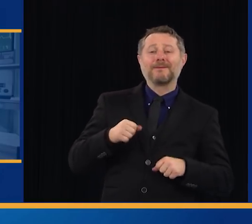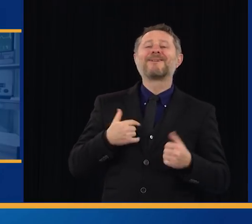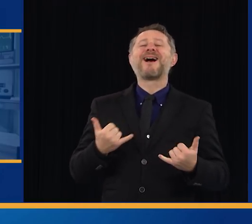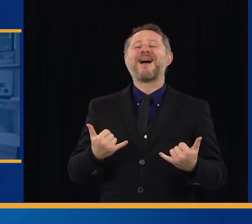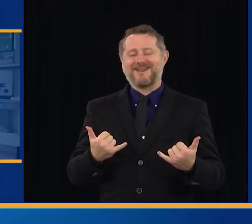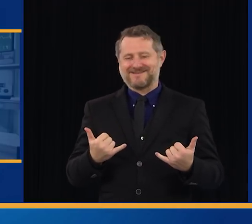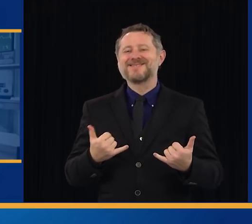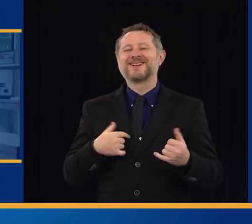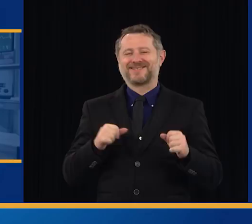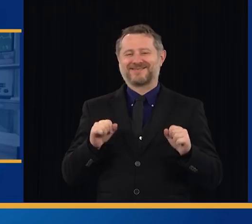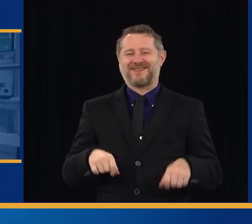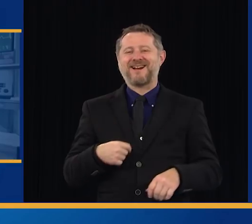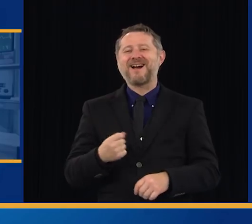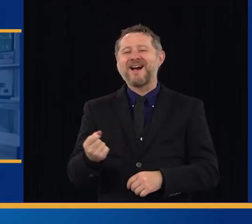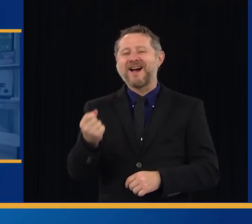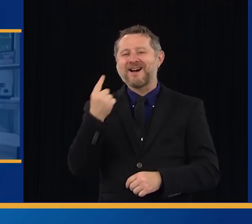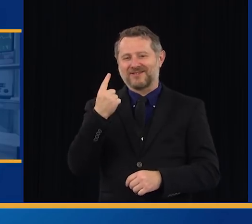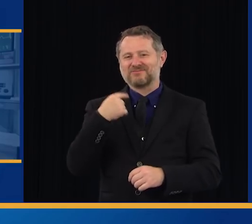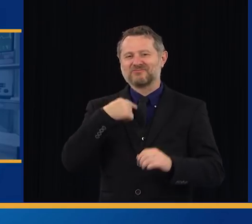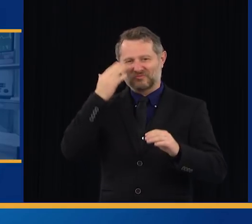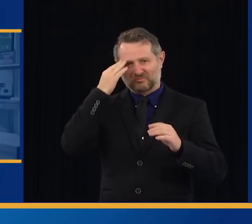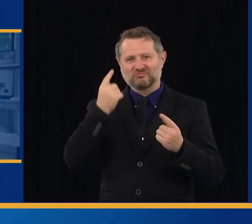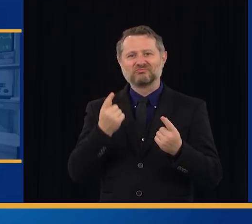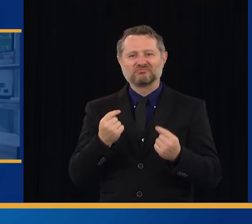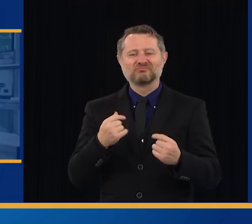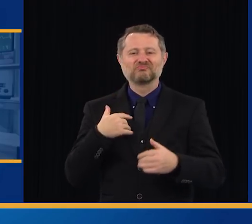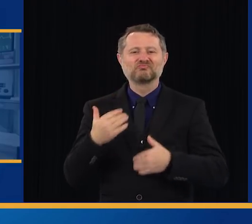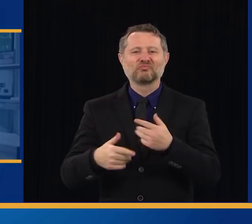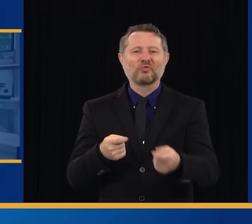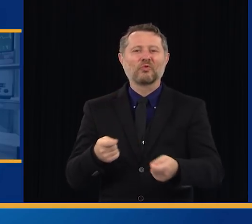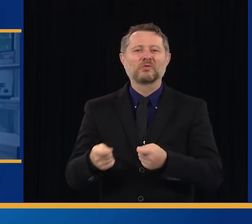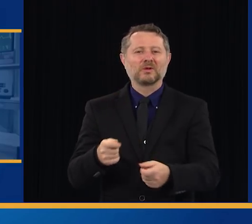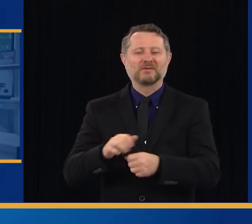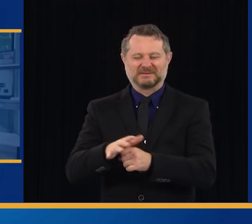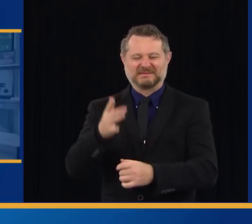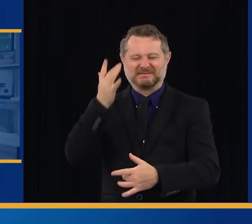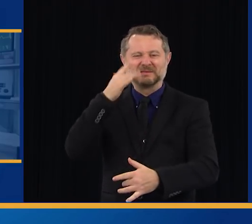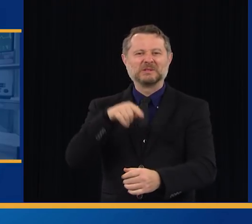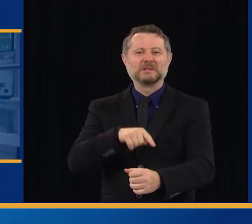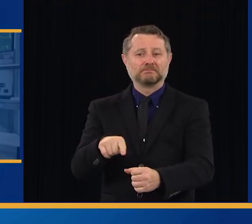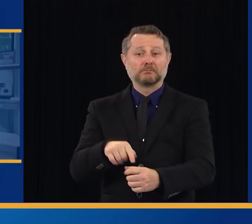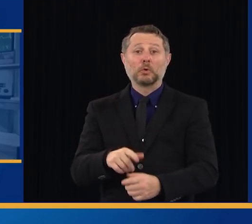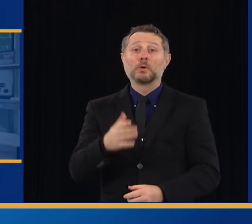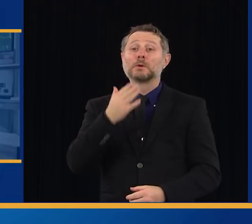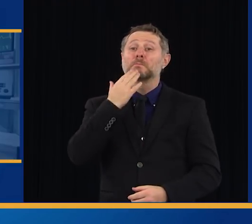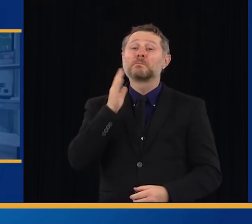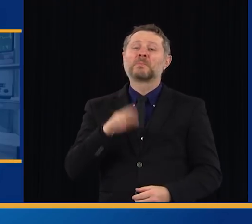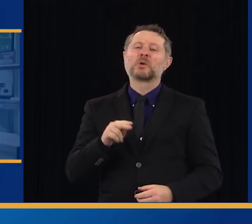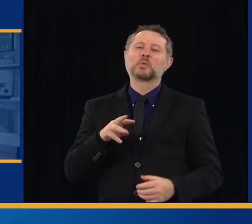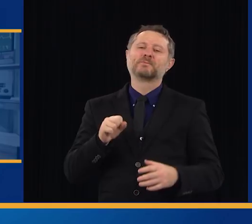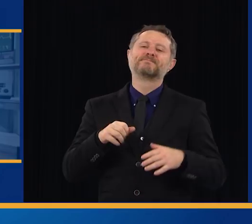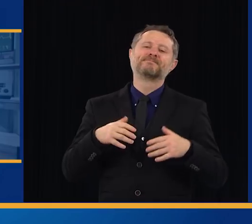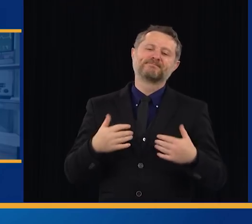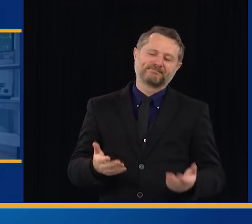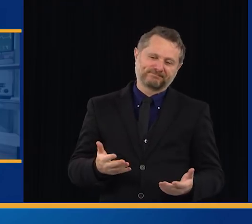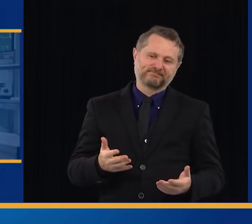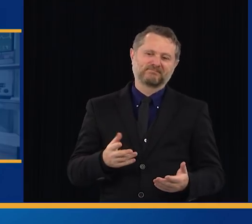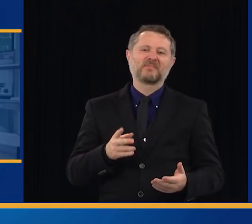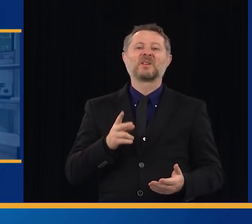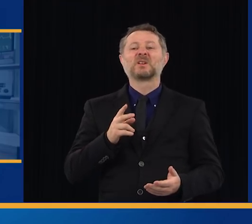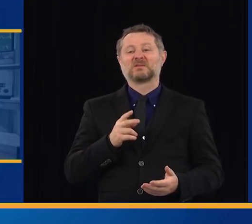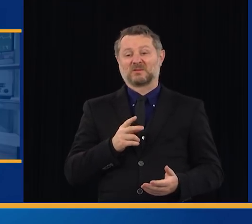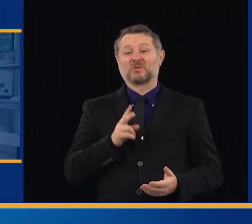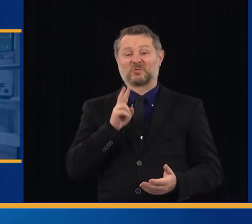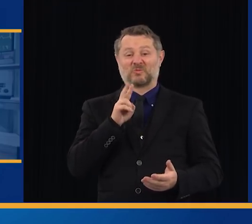that we can control this disease. The bad news is 2,000 people walked into a